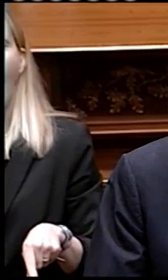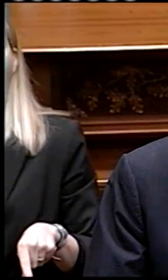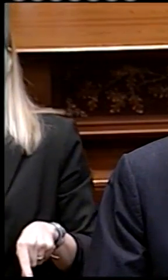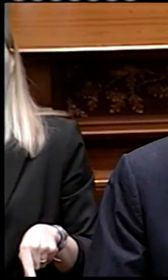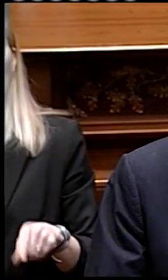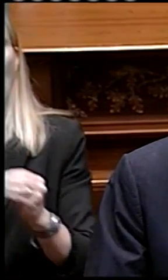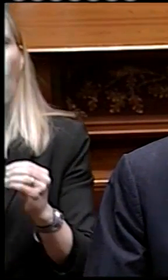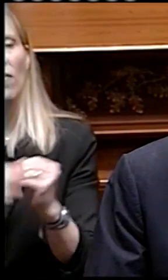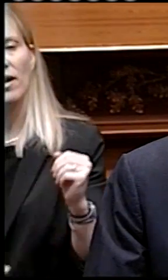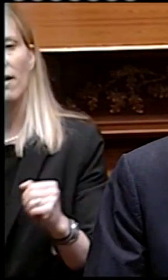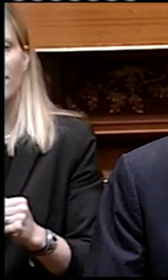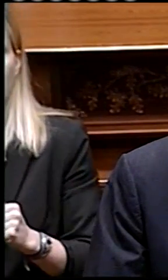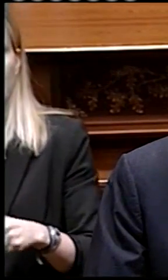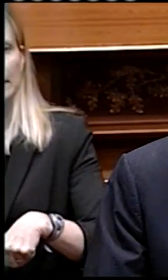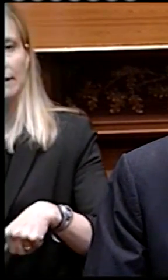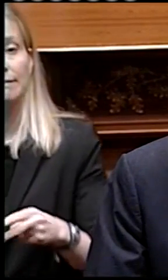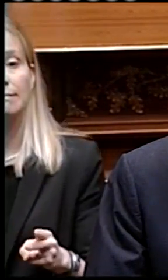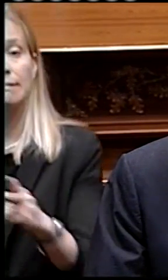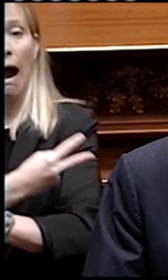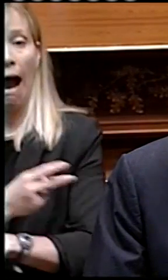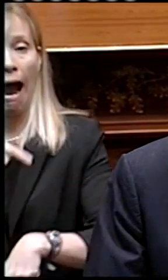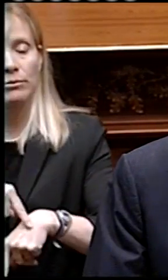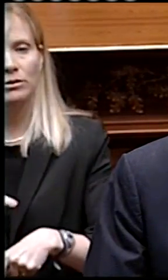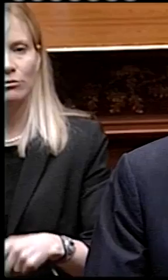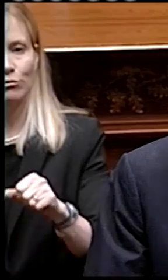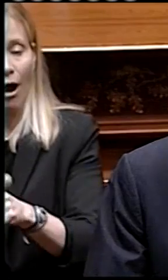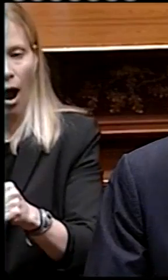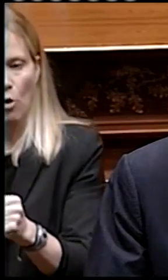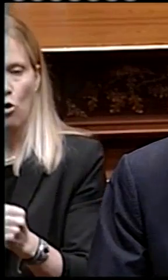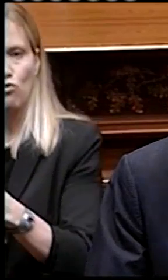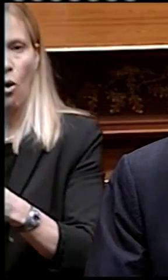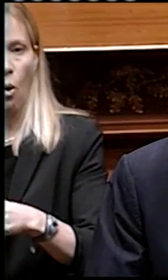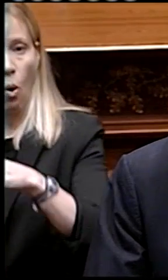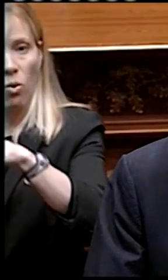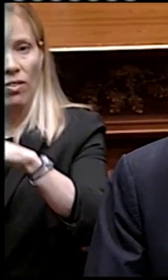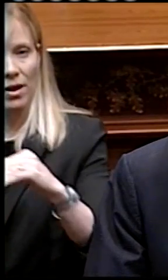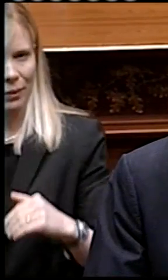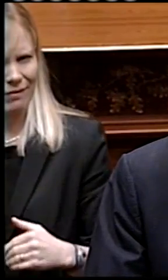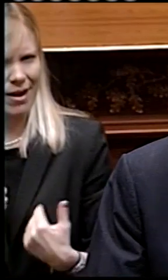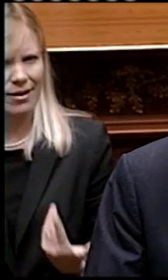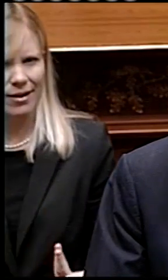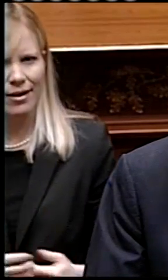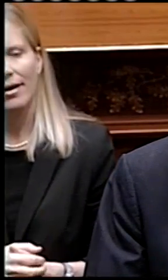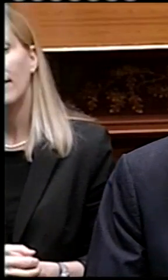had more than 15 times the job growth that we've had.